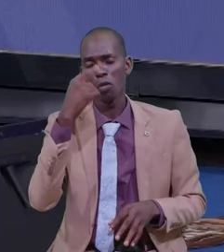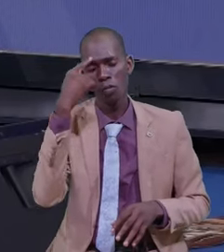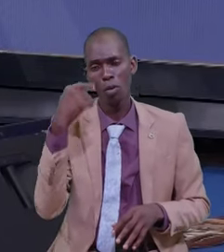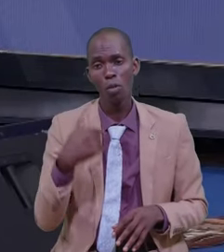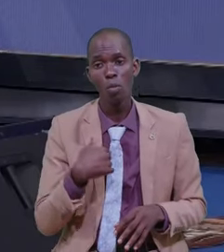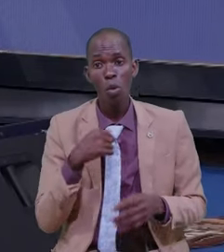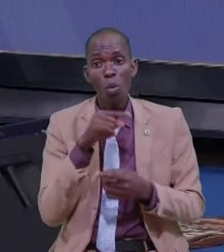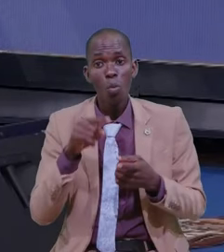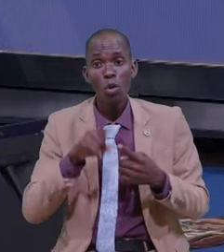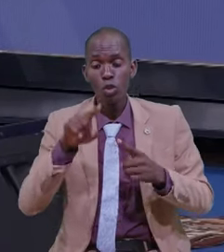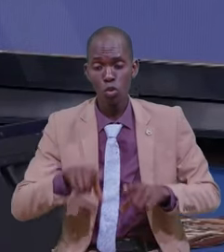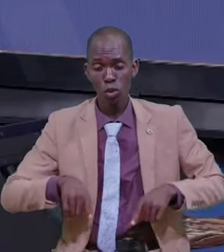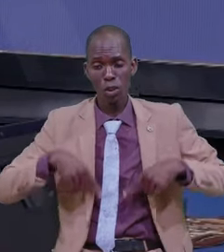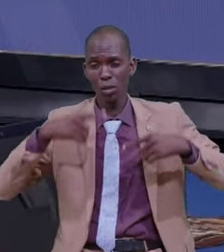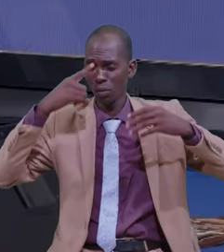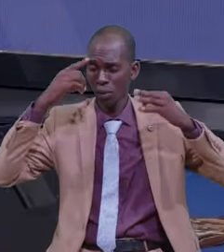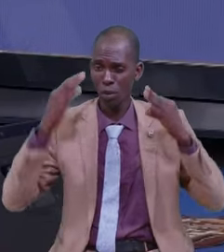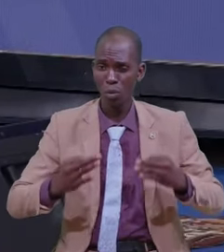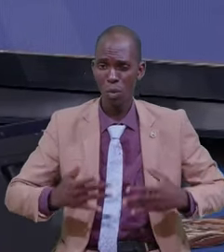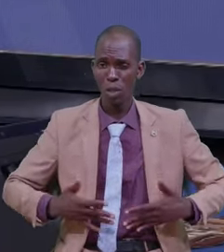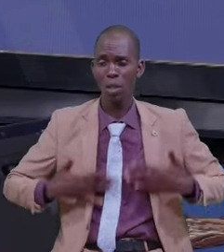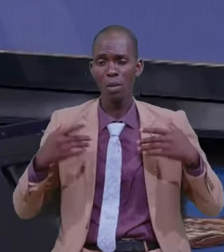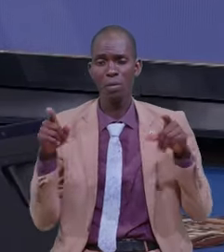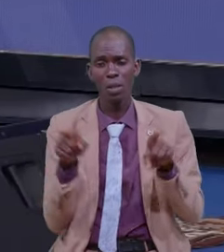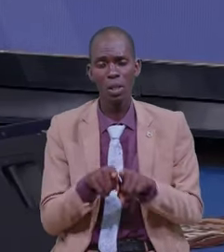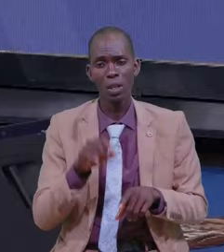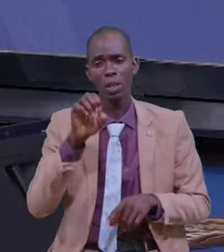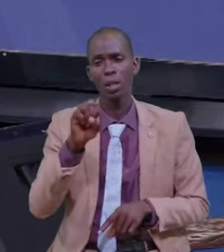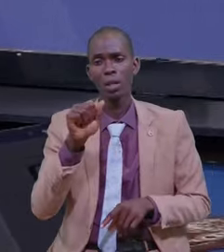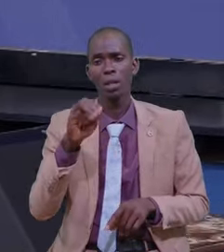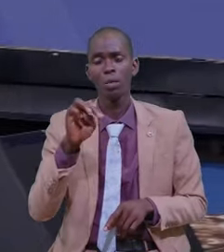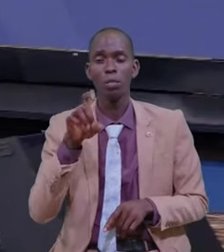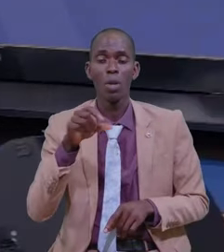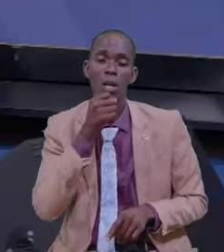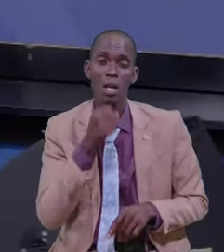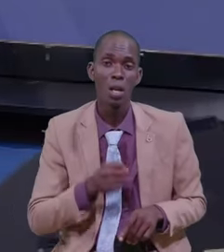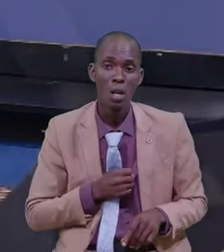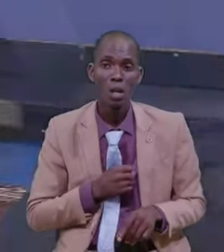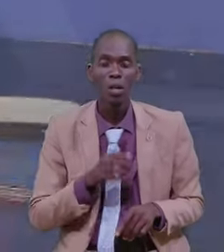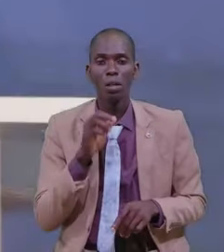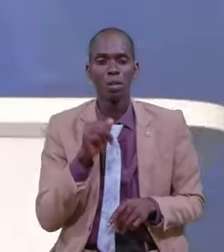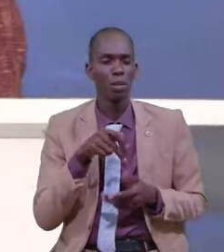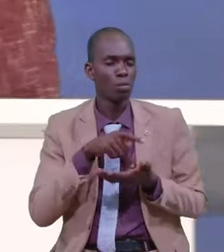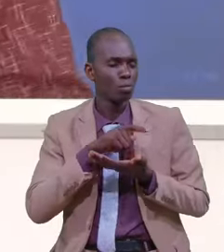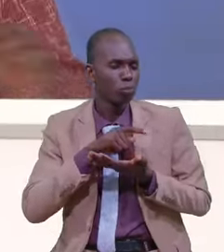like Samuel. A pure conduct, a pure character,